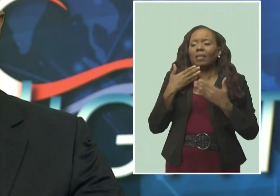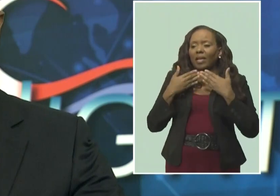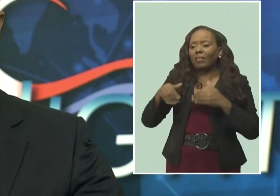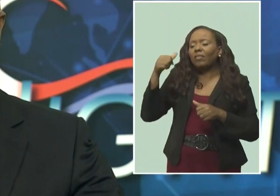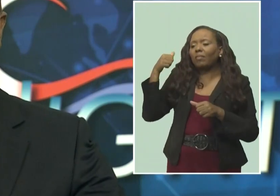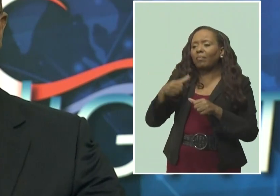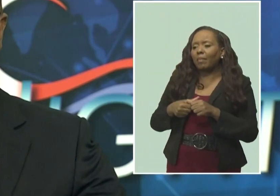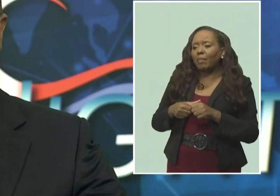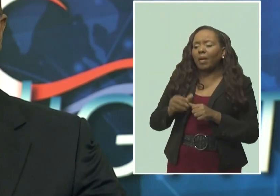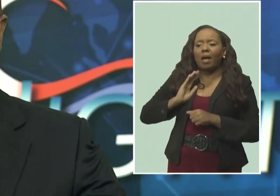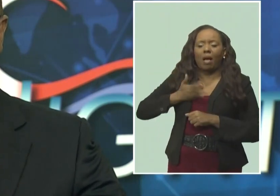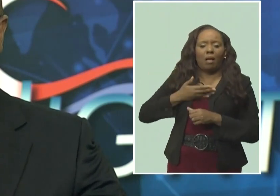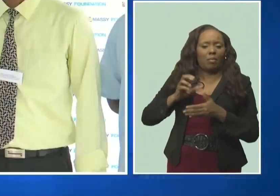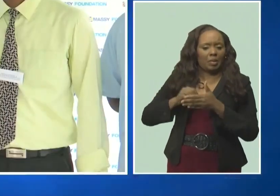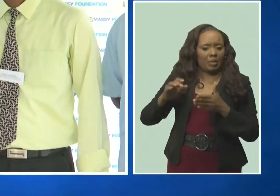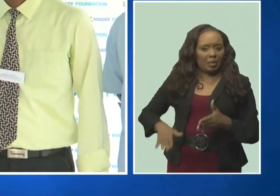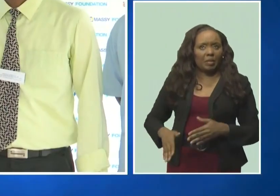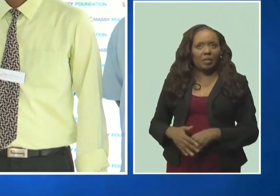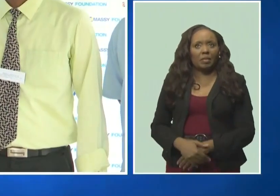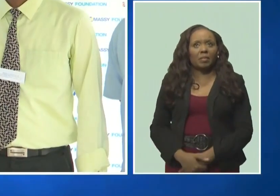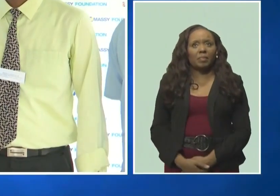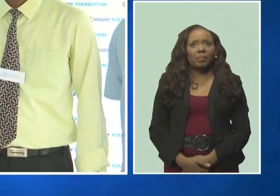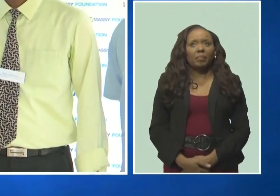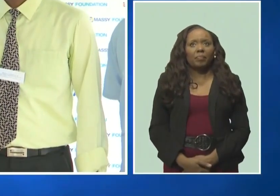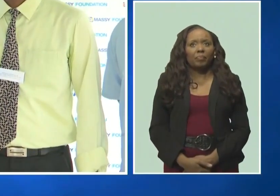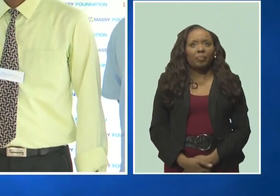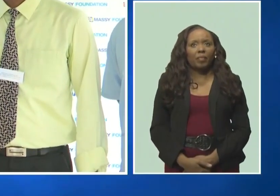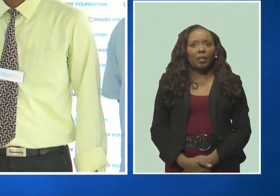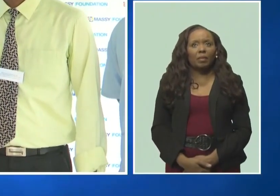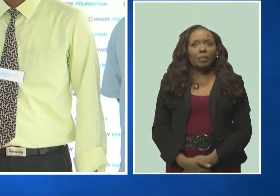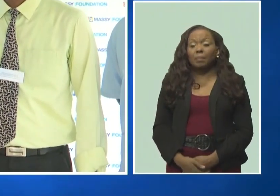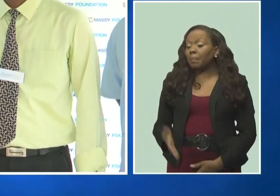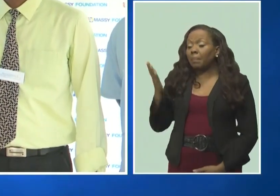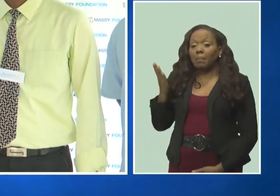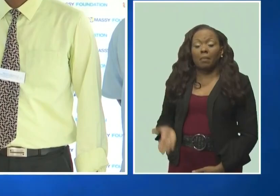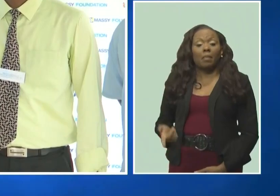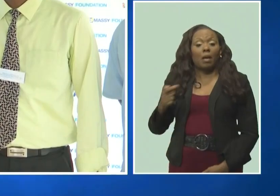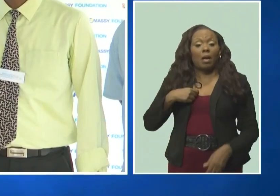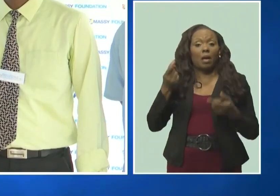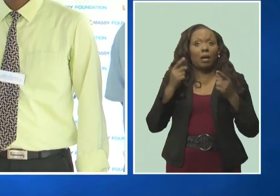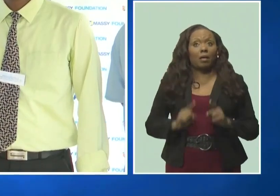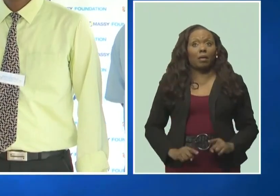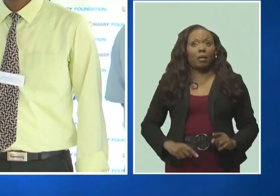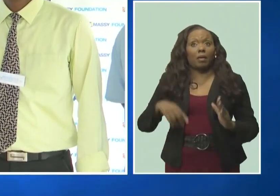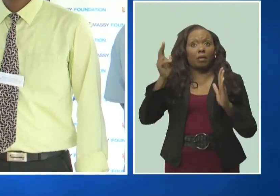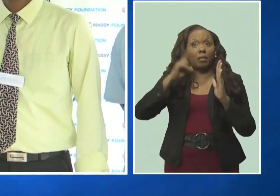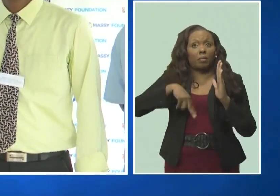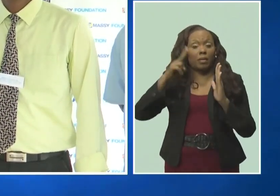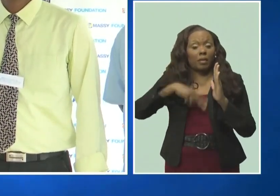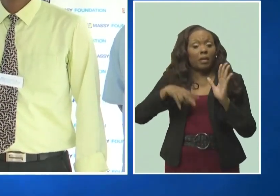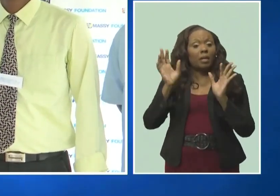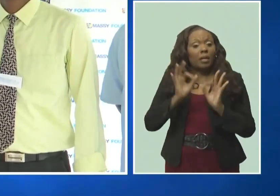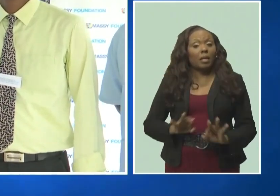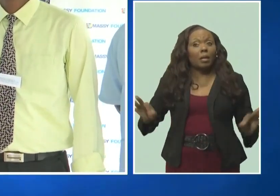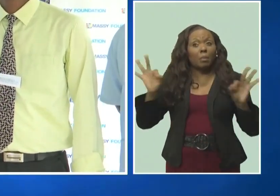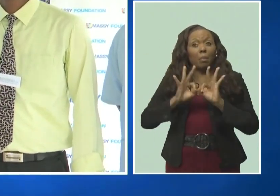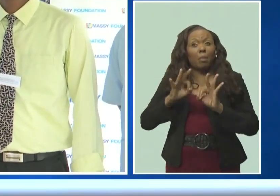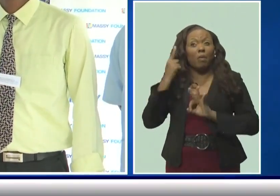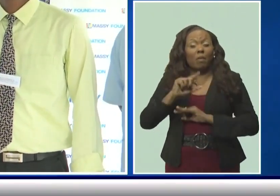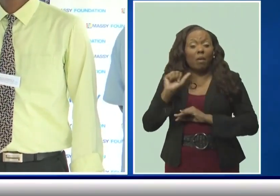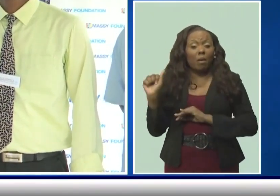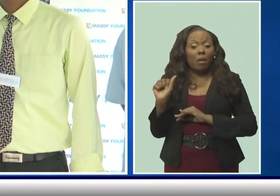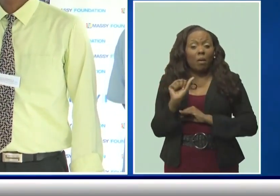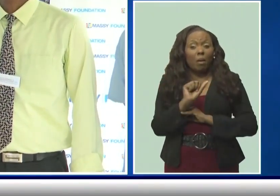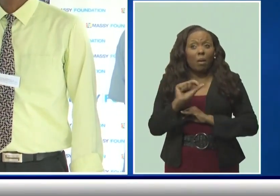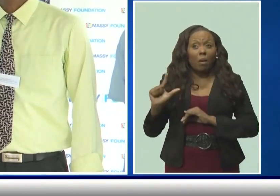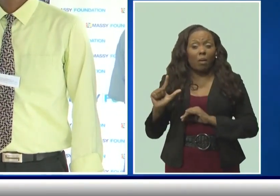its students. I do agree that reading is essential for every student here